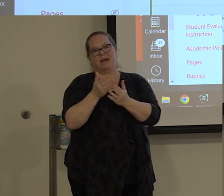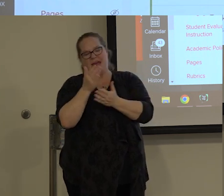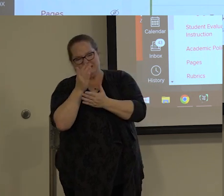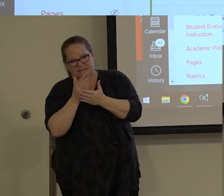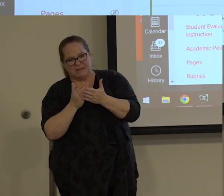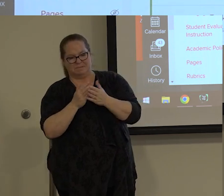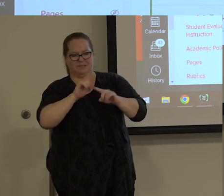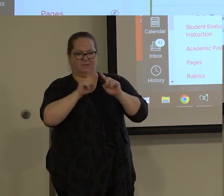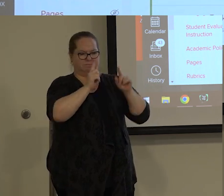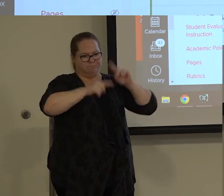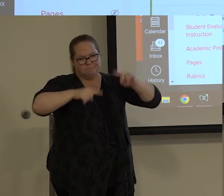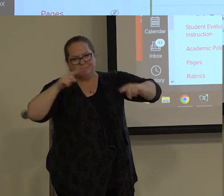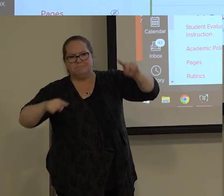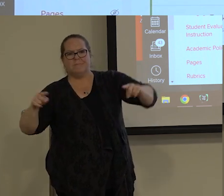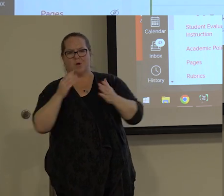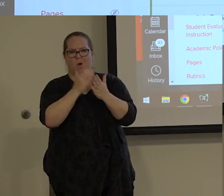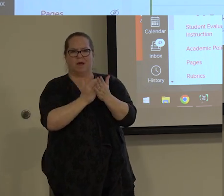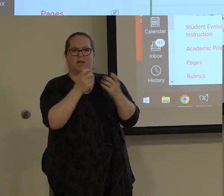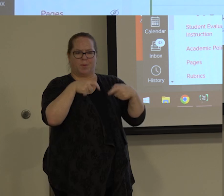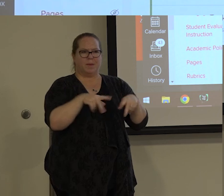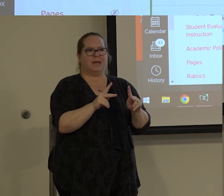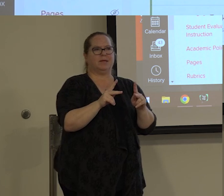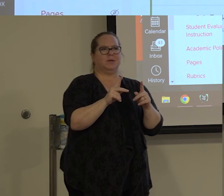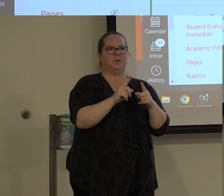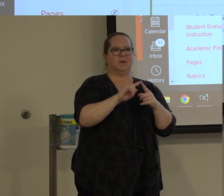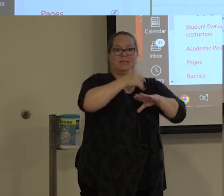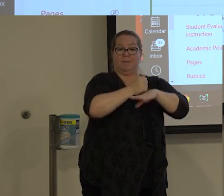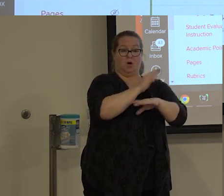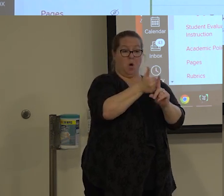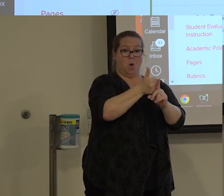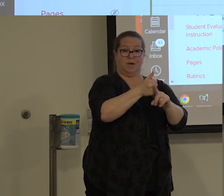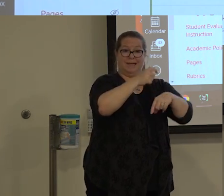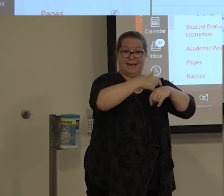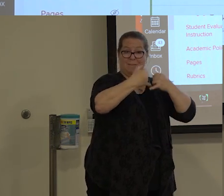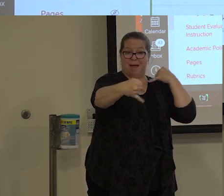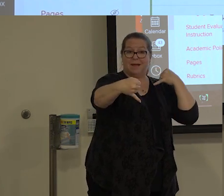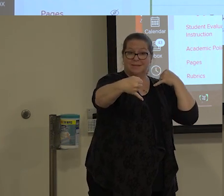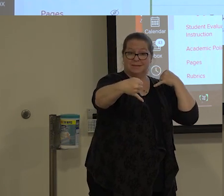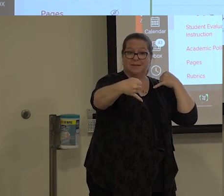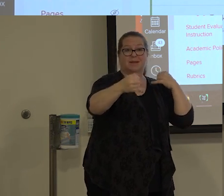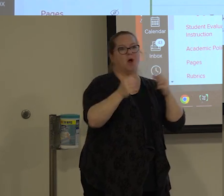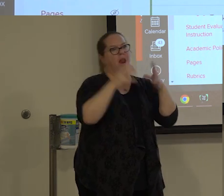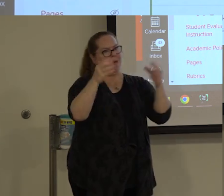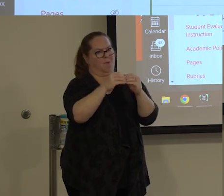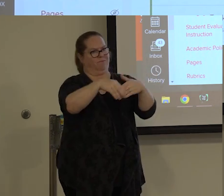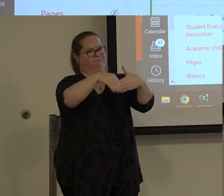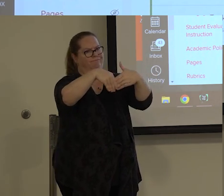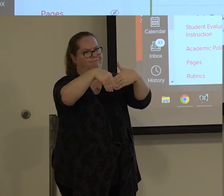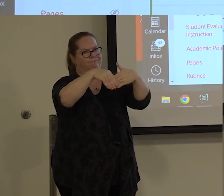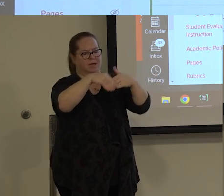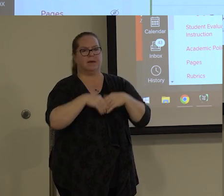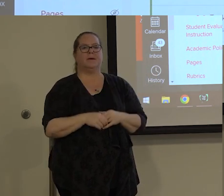course courses that they're allowed to set their own deadlines, which of course allows them even greater flexibility.